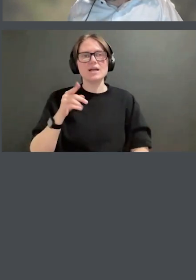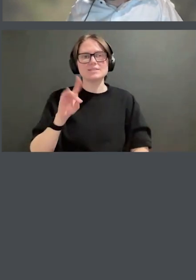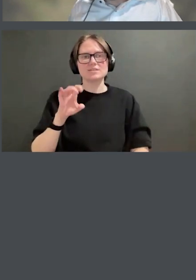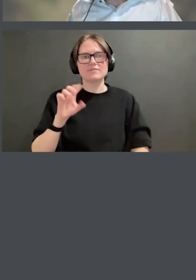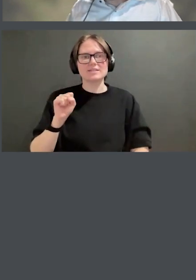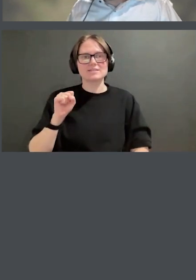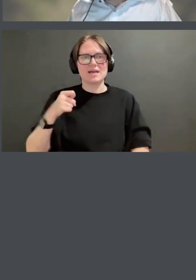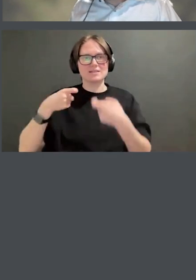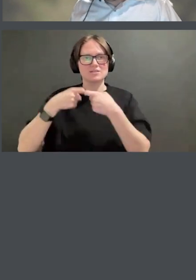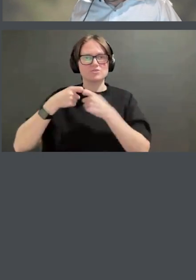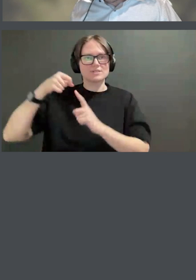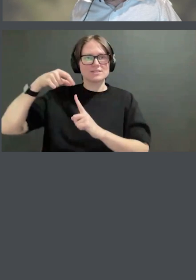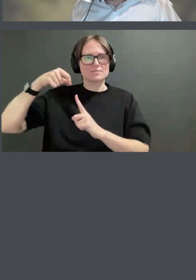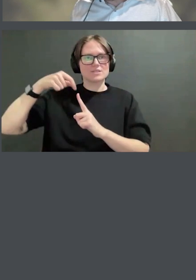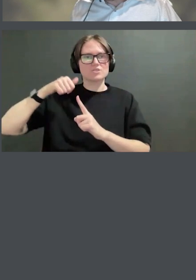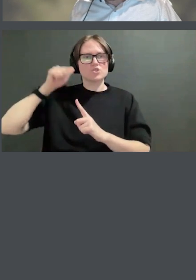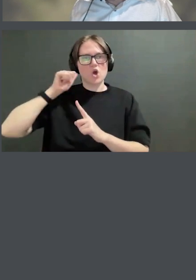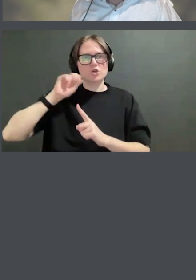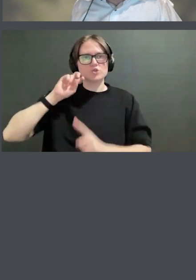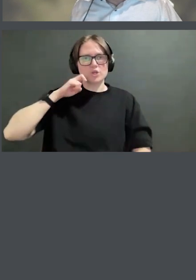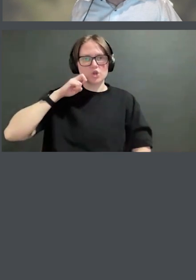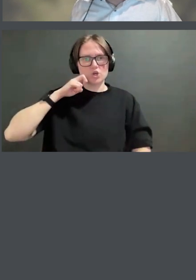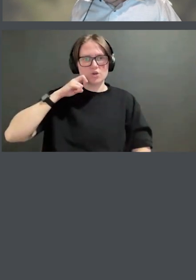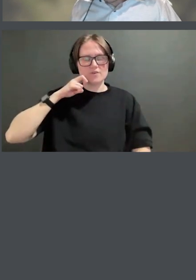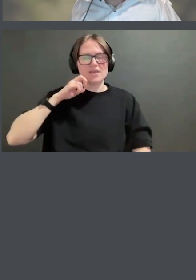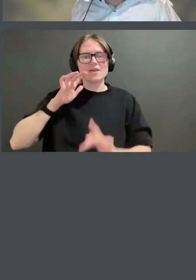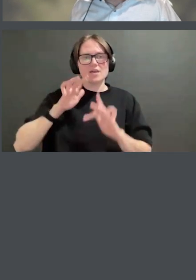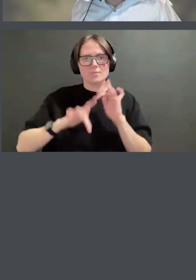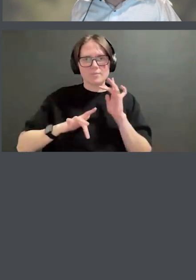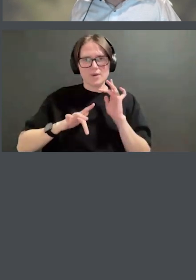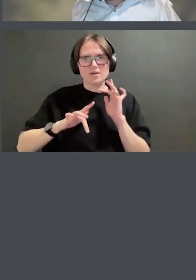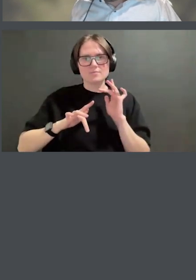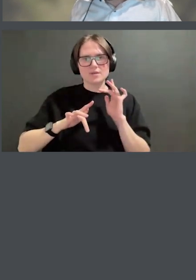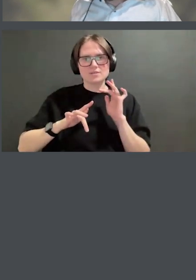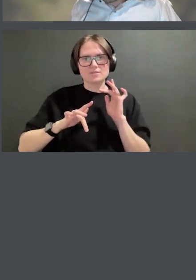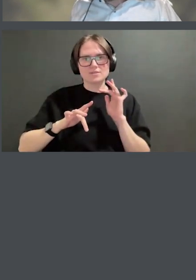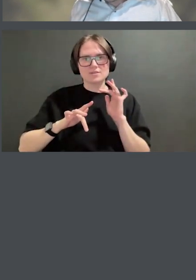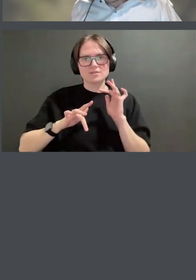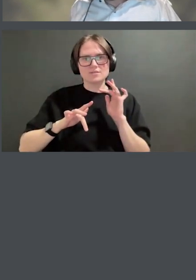electrically stimulates the auditory nerve. It bypasses a physiologically